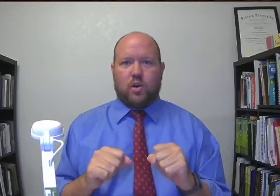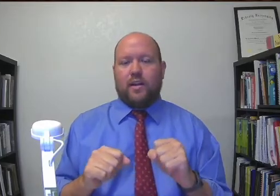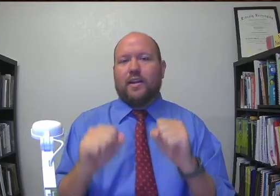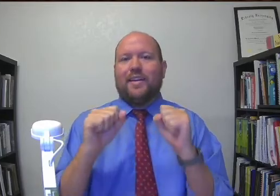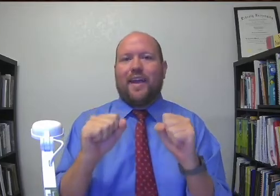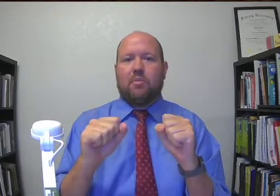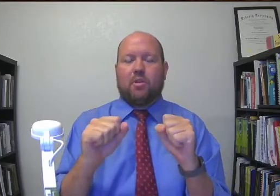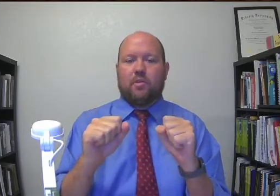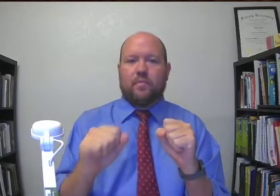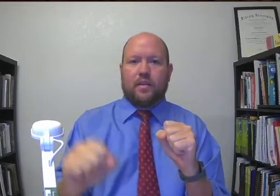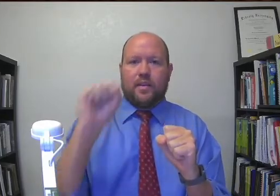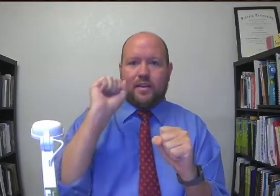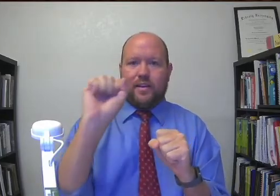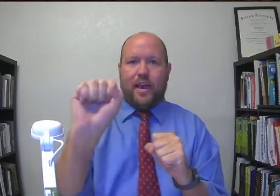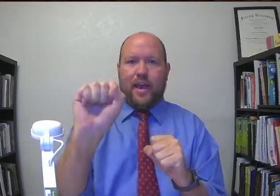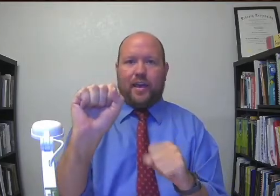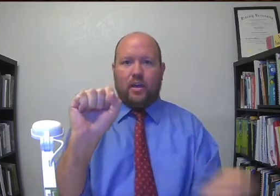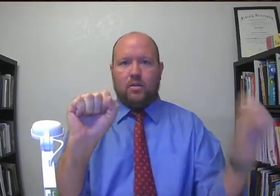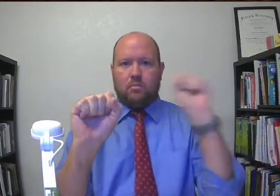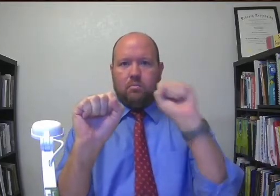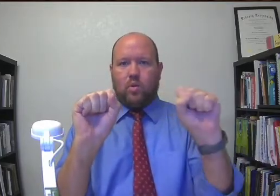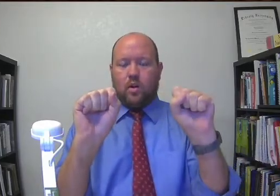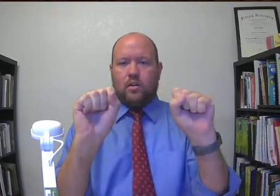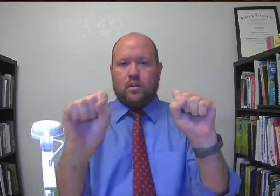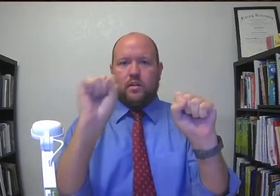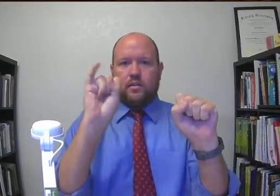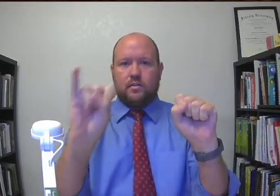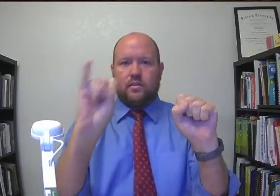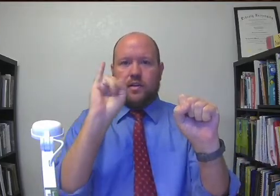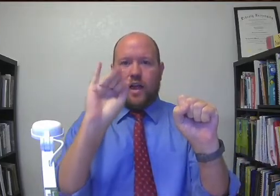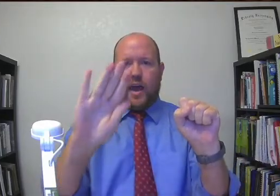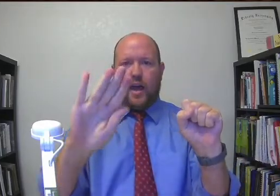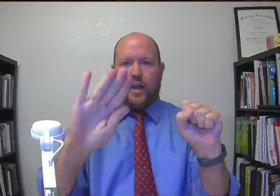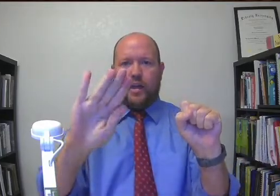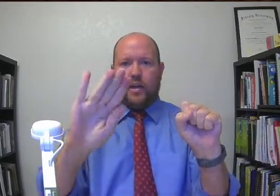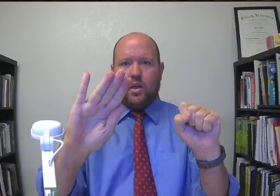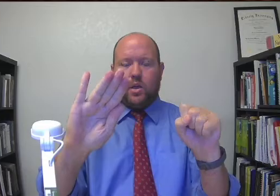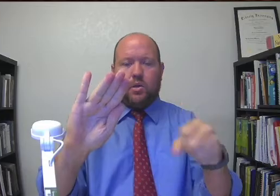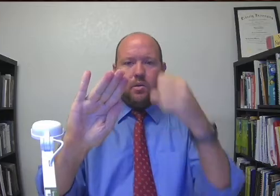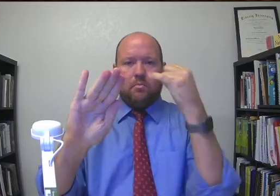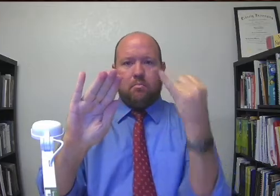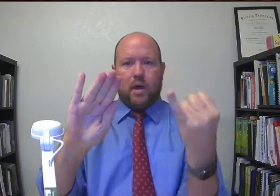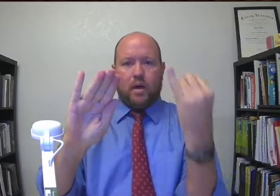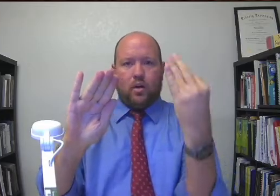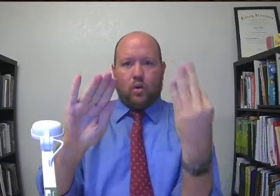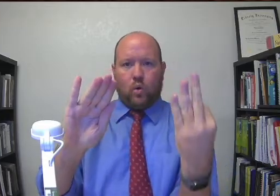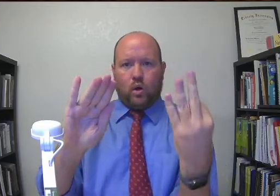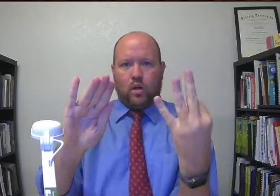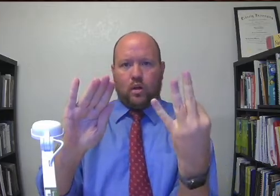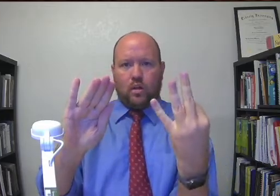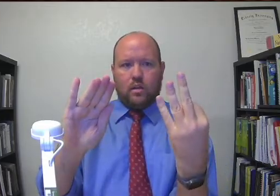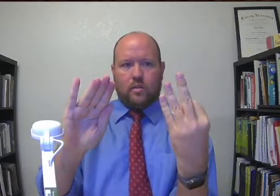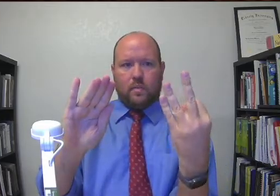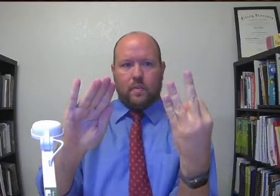Next word, neighbor, nay, or, n, a, b,